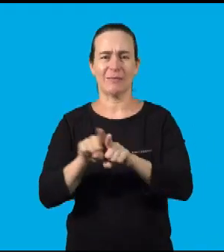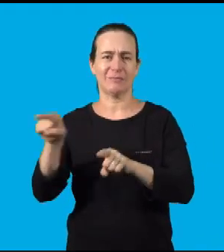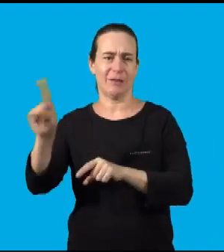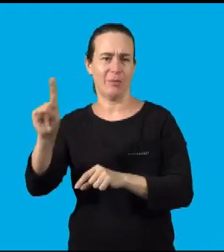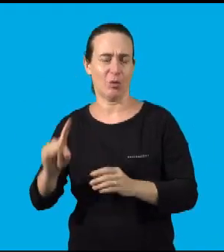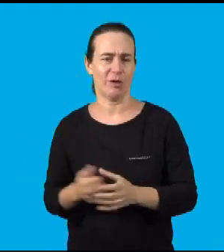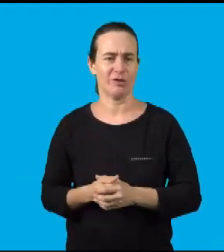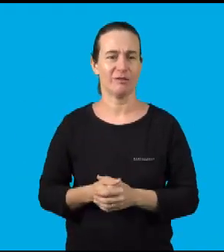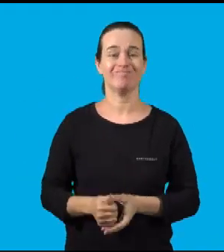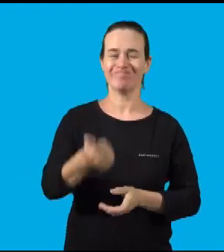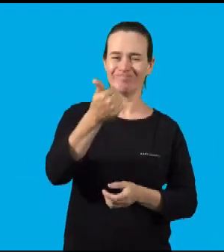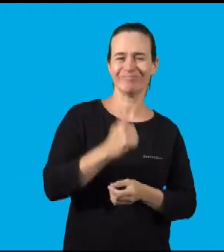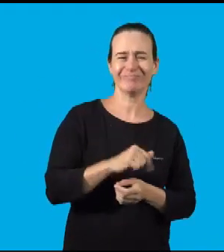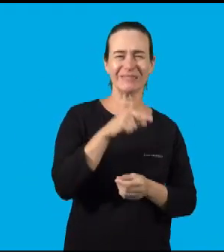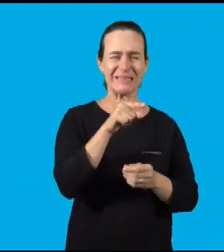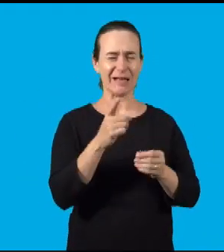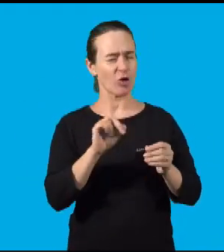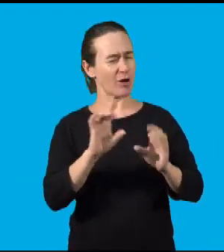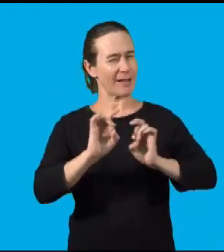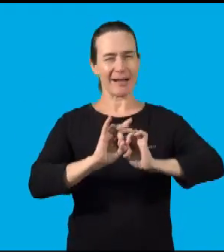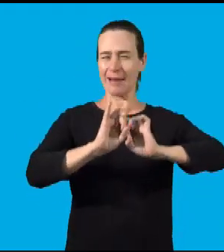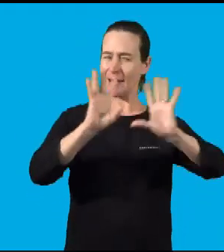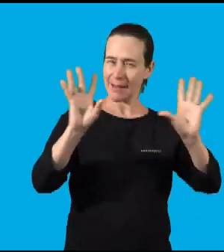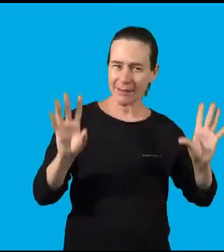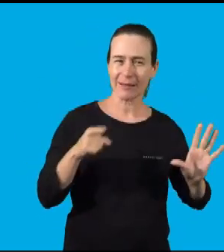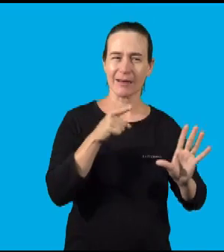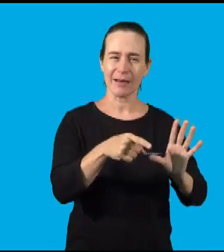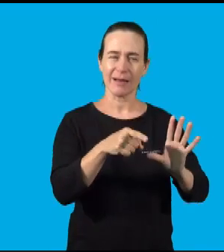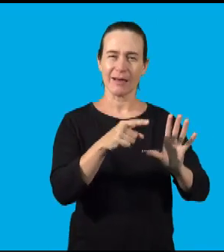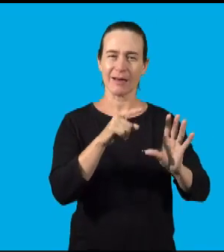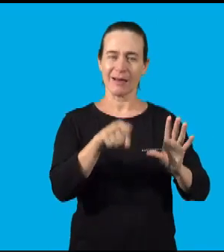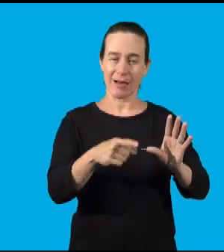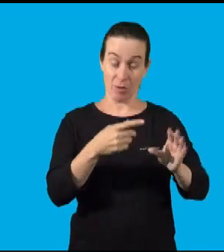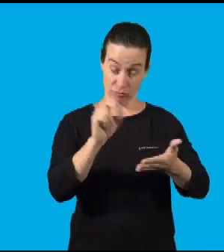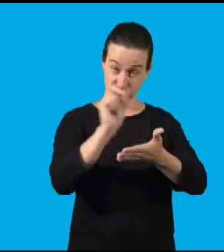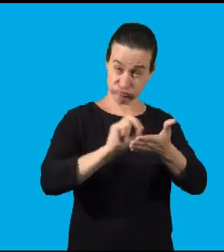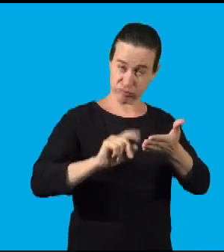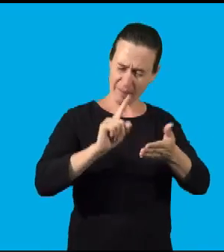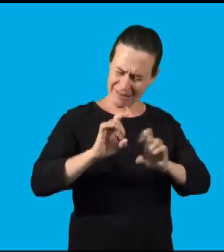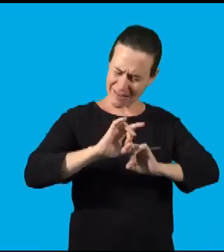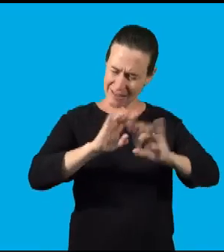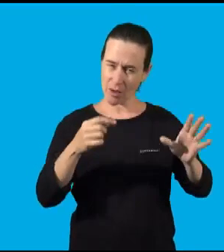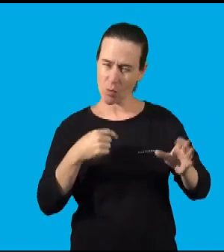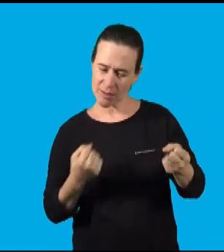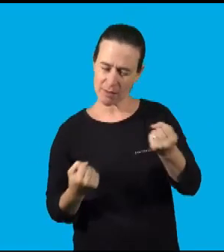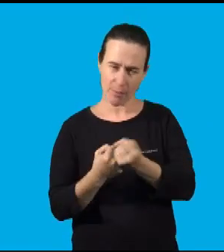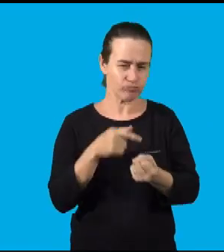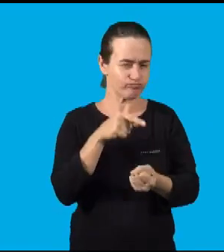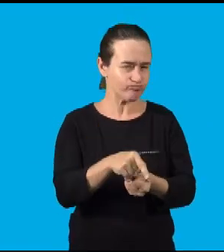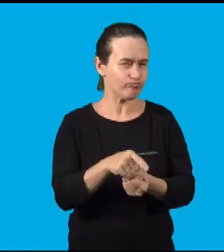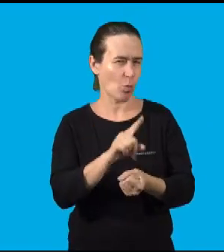support the argument being developed. Substantiation must be specific and relevant to the question.